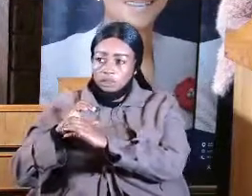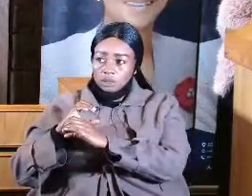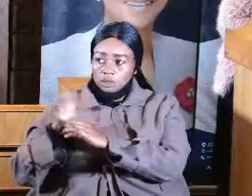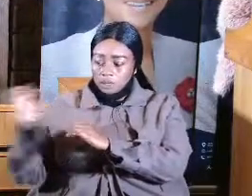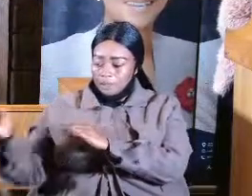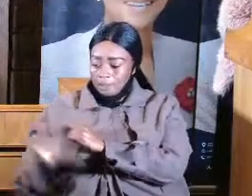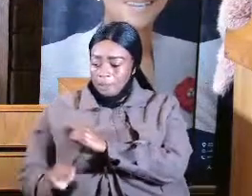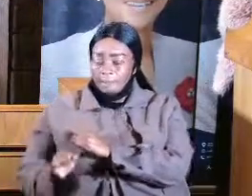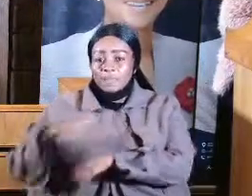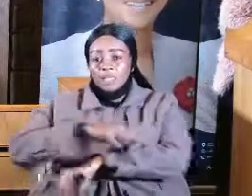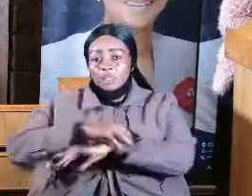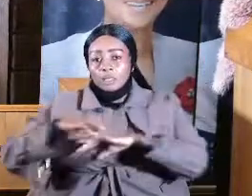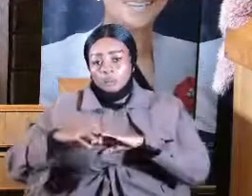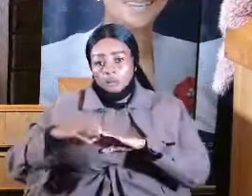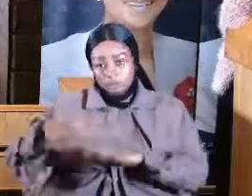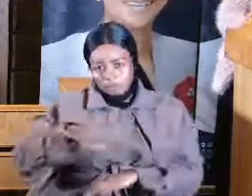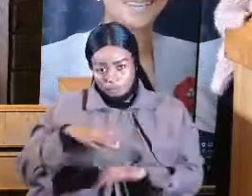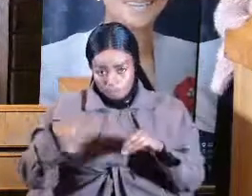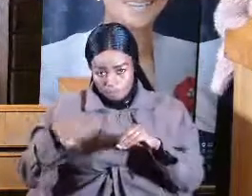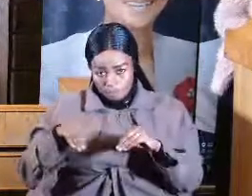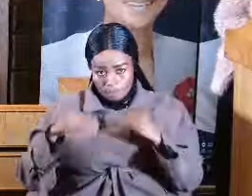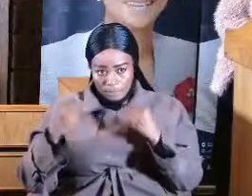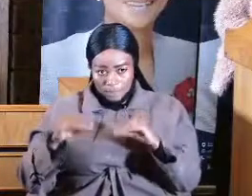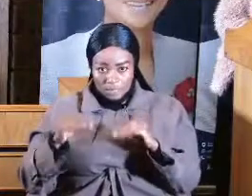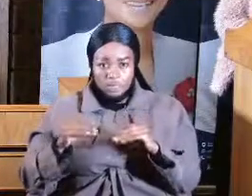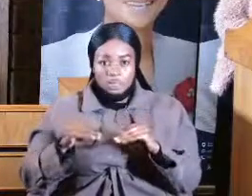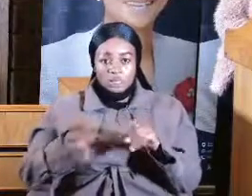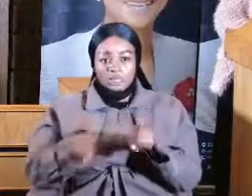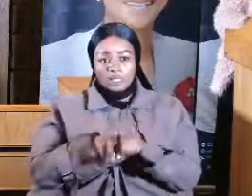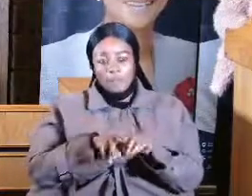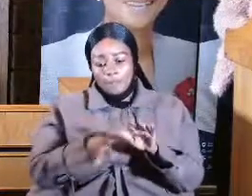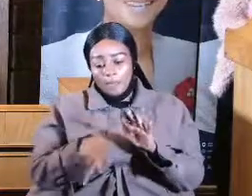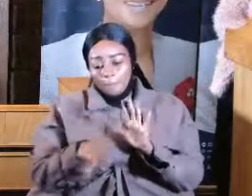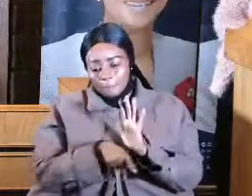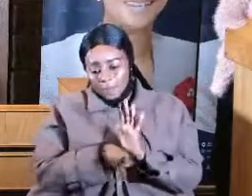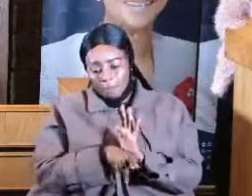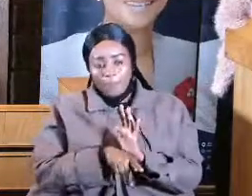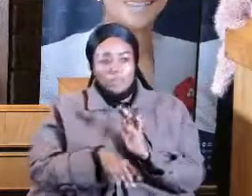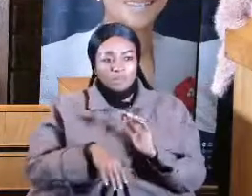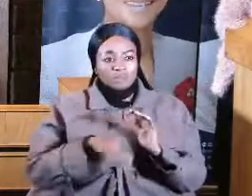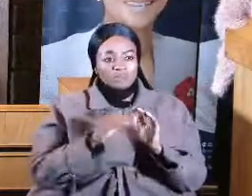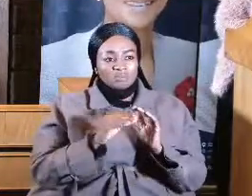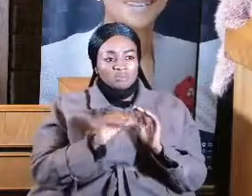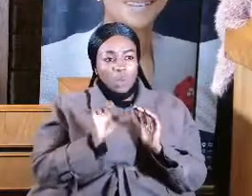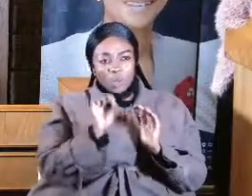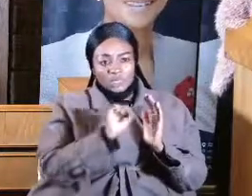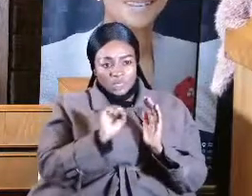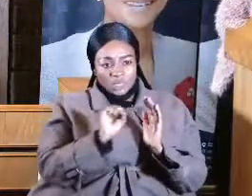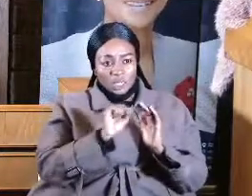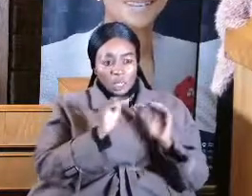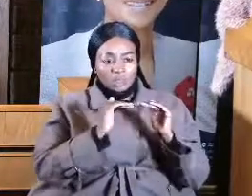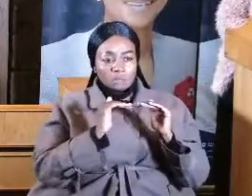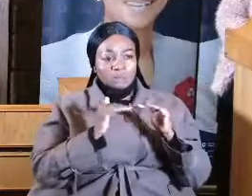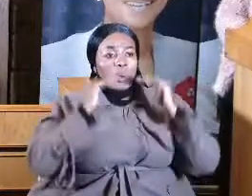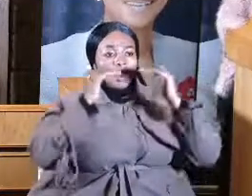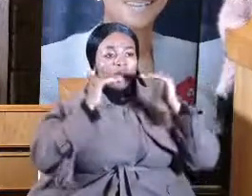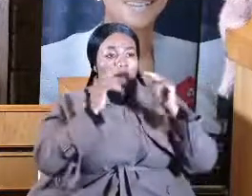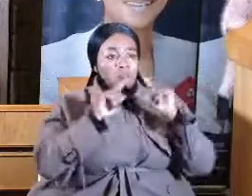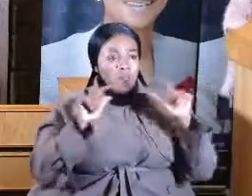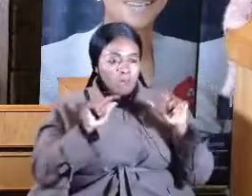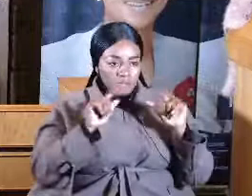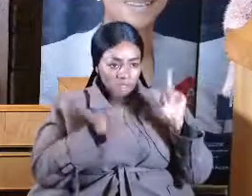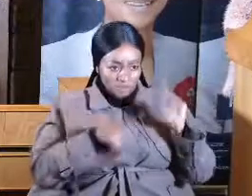agricultural sector. So be it primary, secondary, or tertiary agriculture.